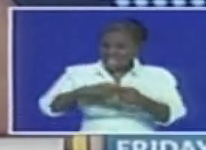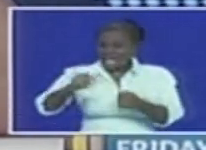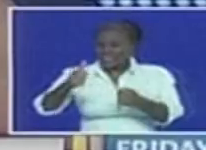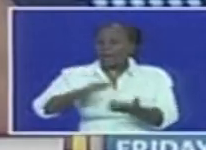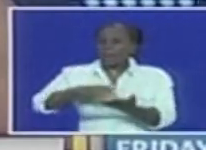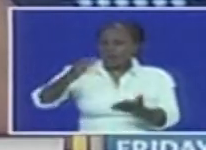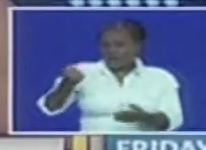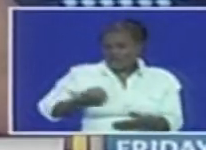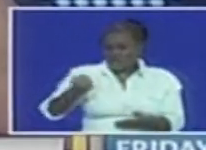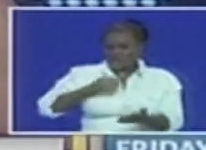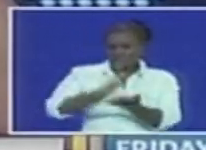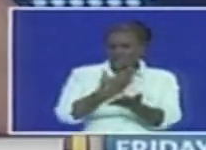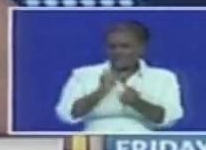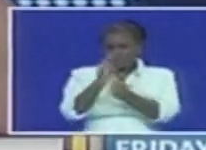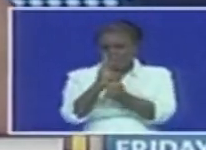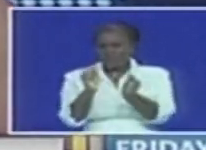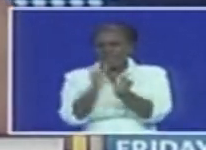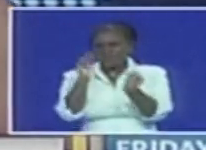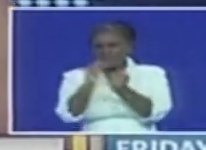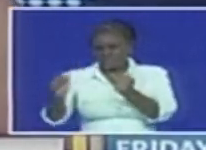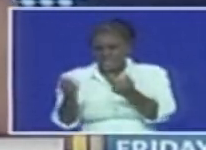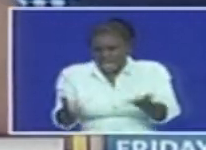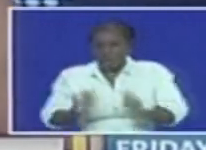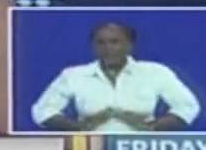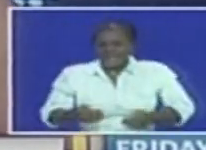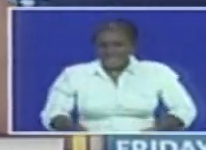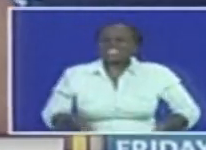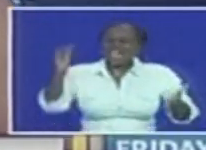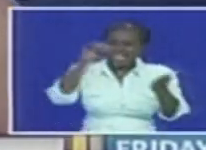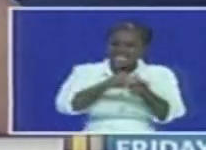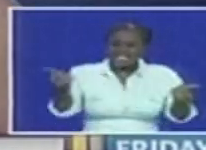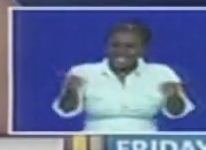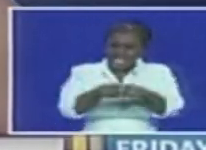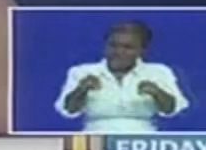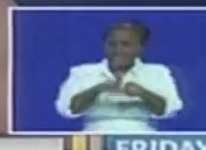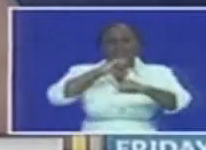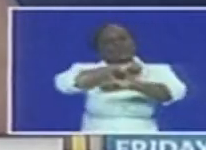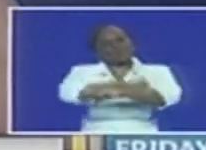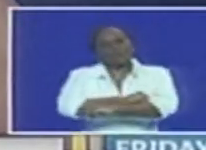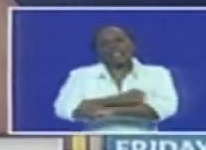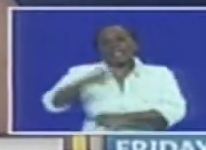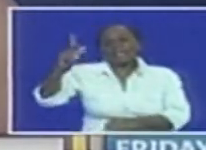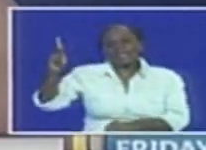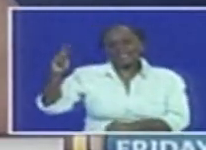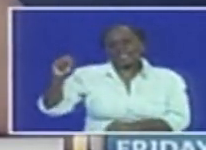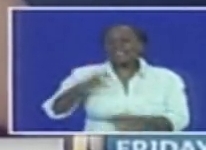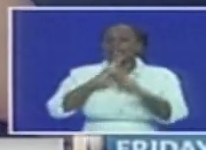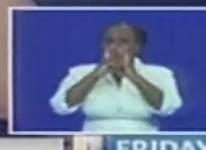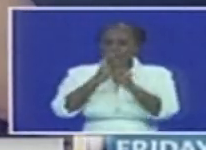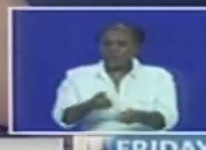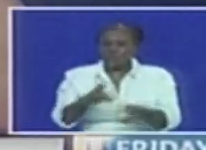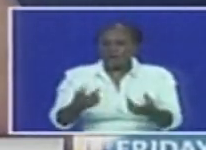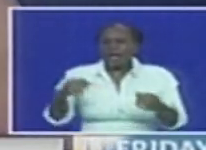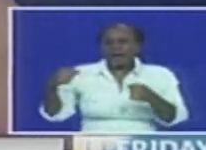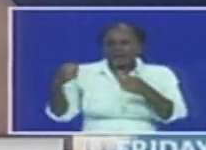ages of 12 and 15 have been found pregnant again at the same school. KTN's Joy Doreen Bera reports on the dilemma